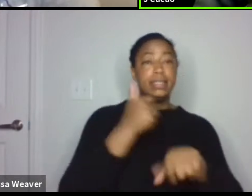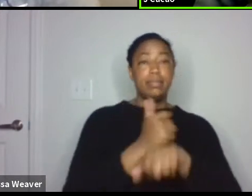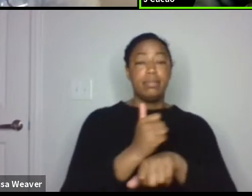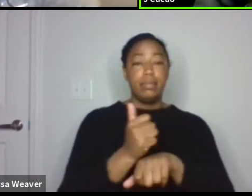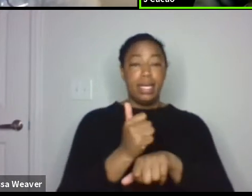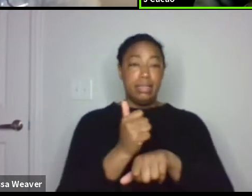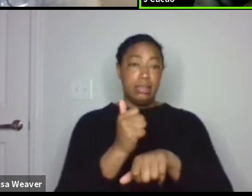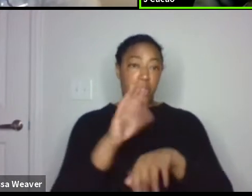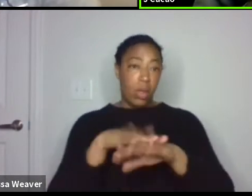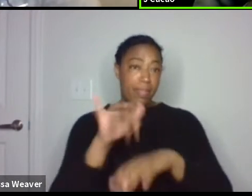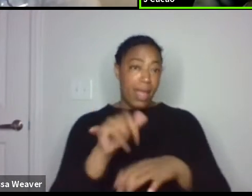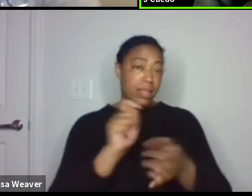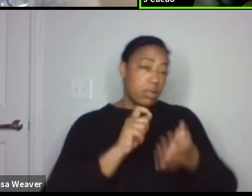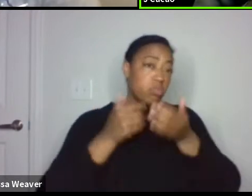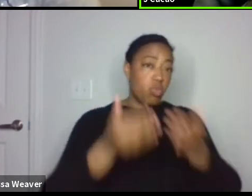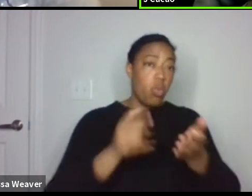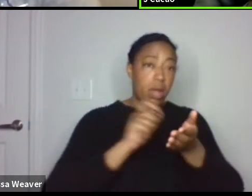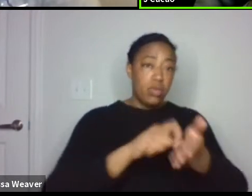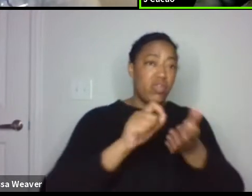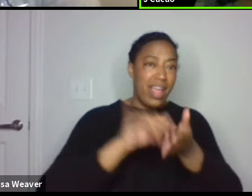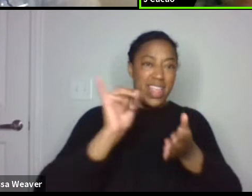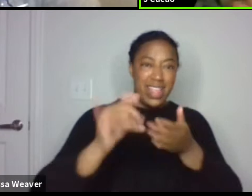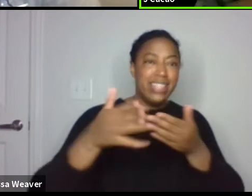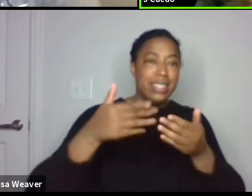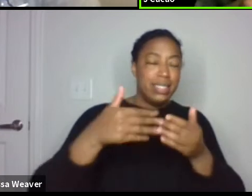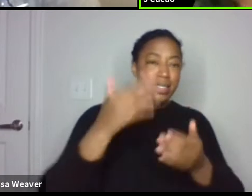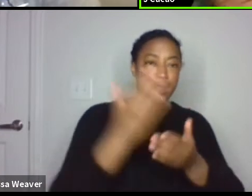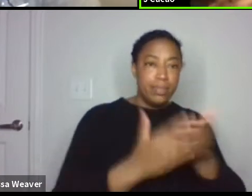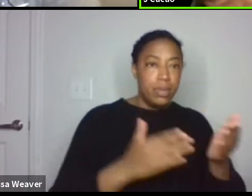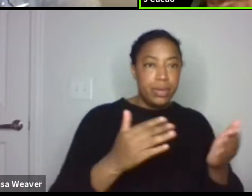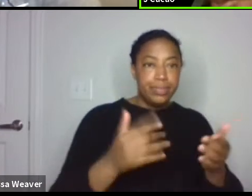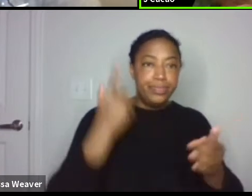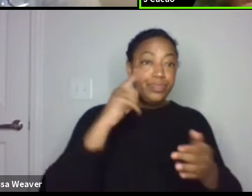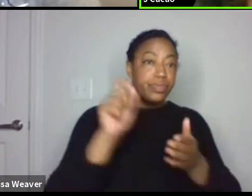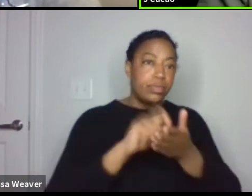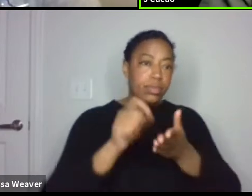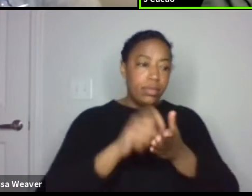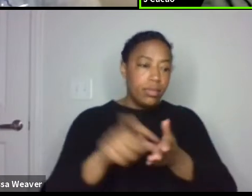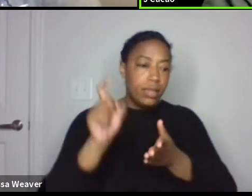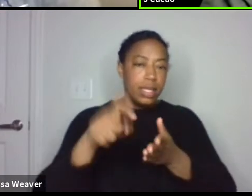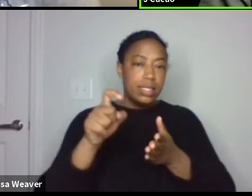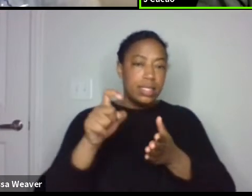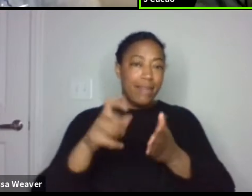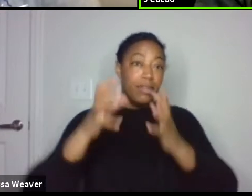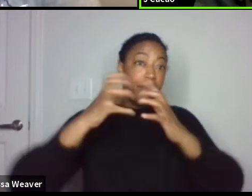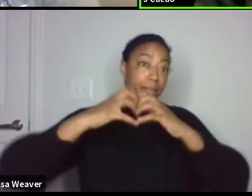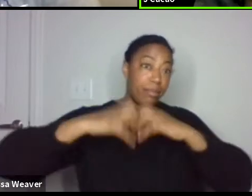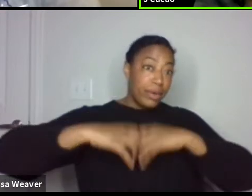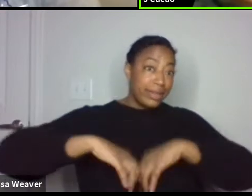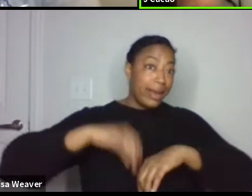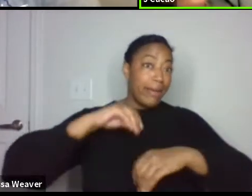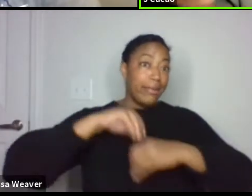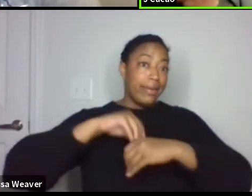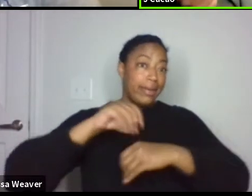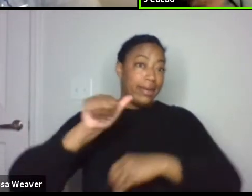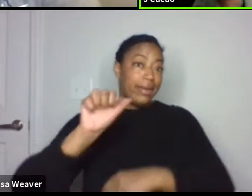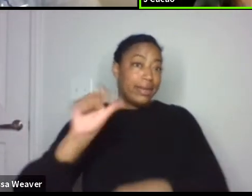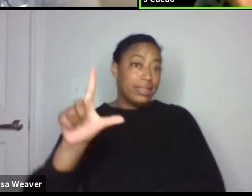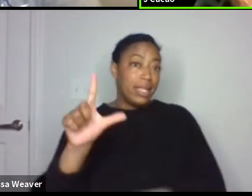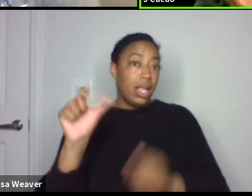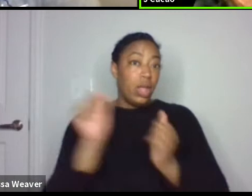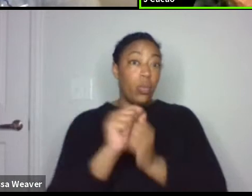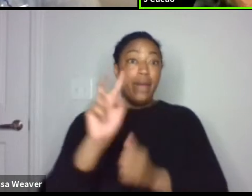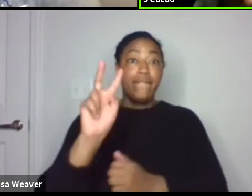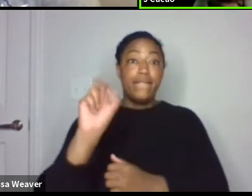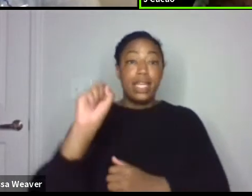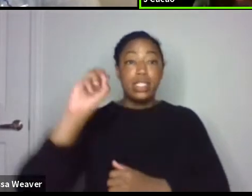And then that's kind of the easy part, you know what I'm saying, in terms of writing it, because then I got to break it down into ASL. And with VSOP,